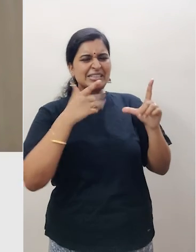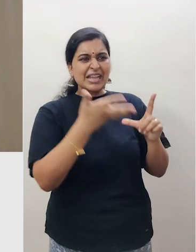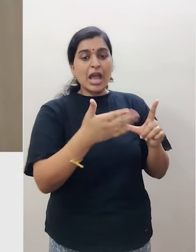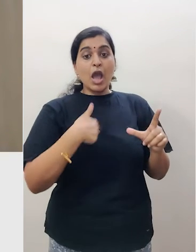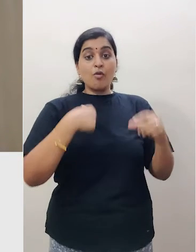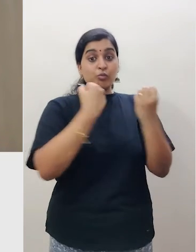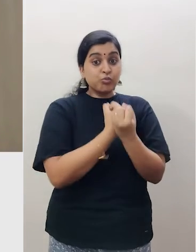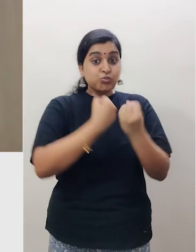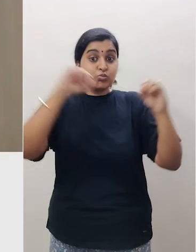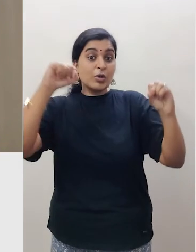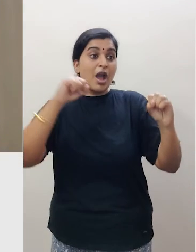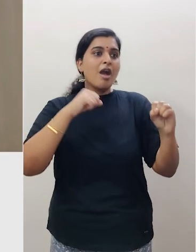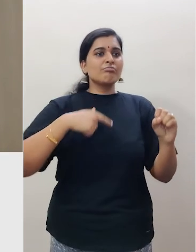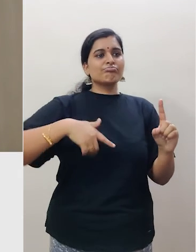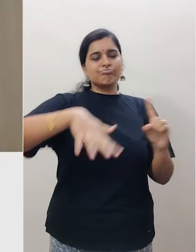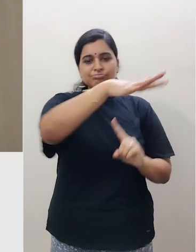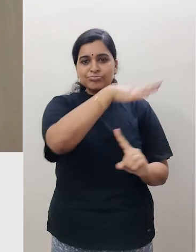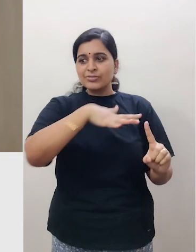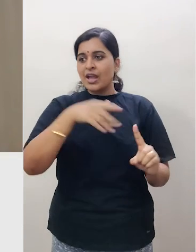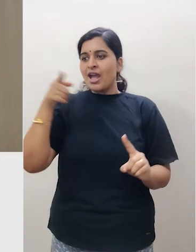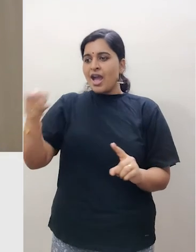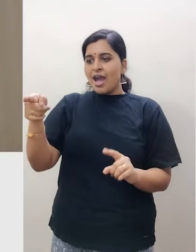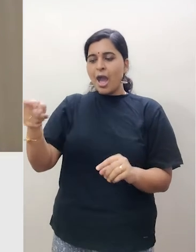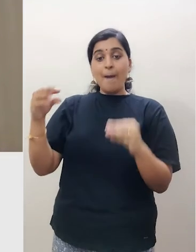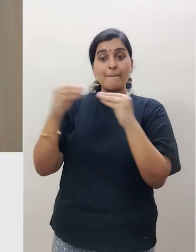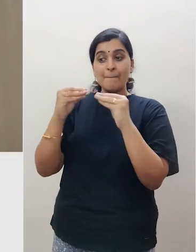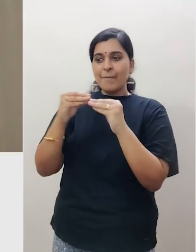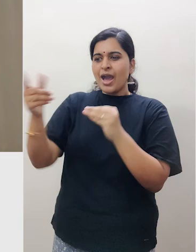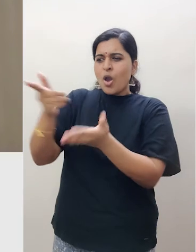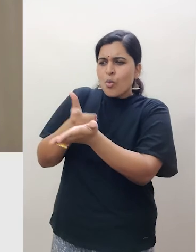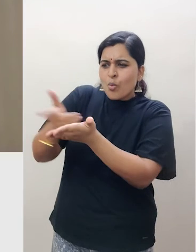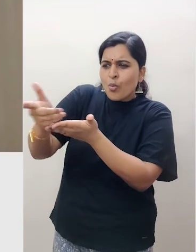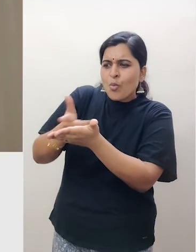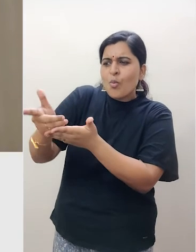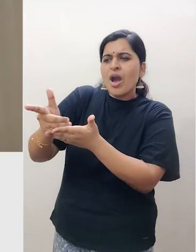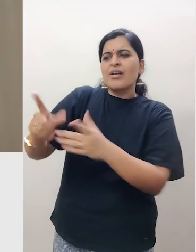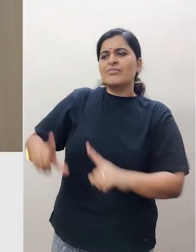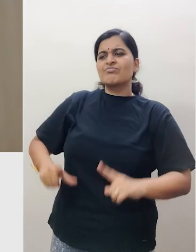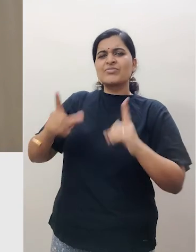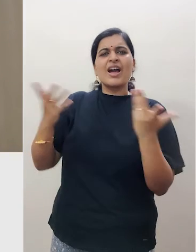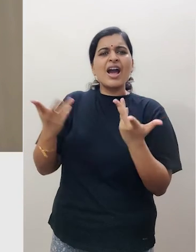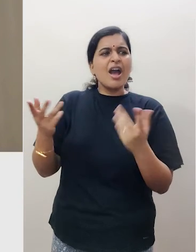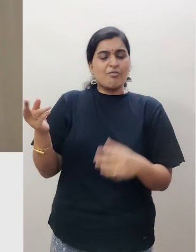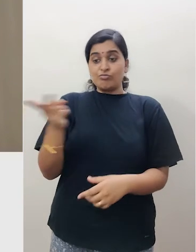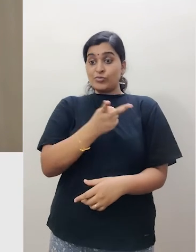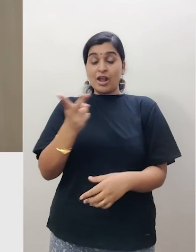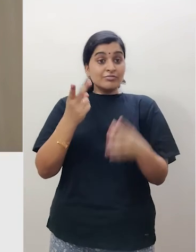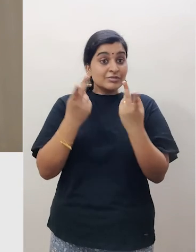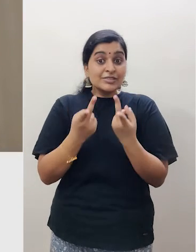image focuses on rural India. Their titles silently but strongly opening channels of